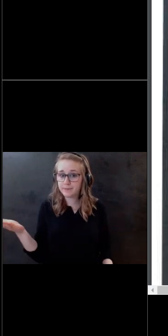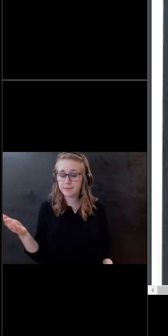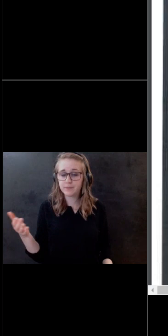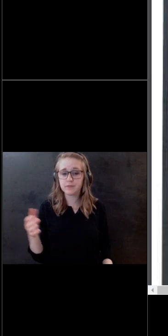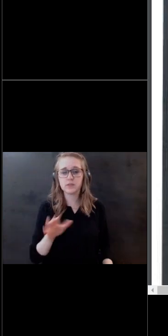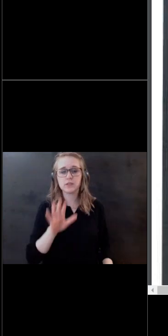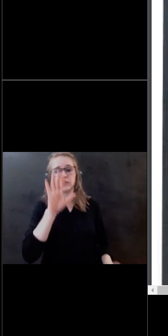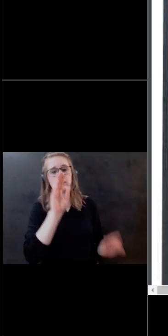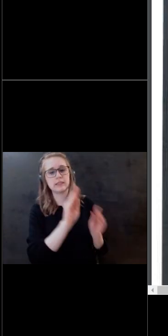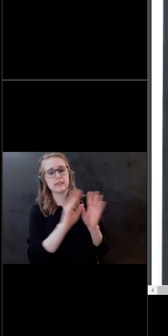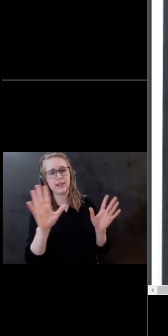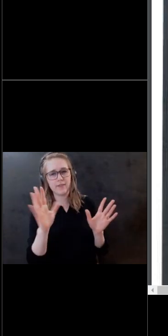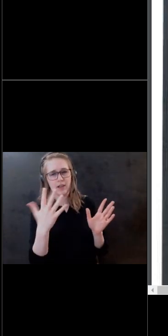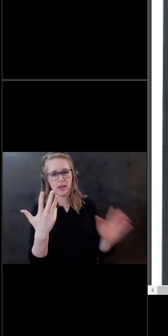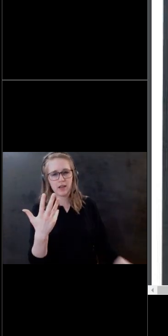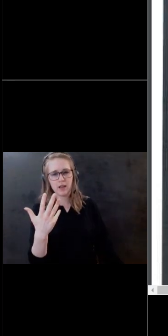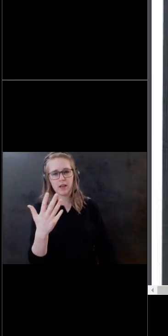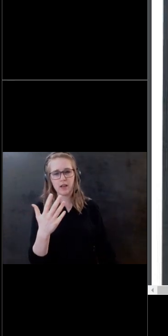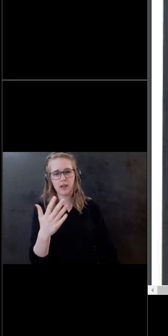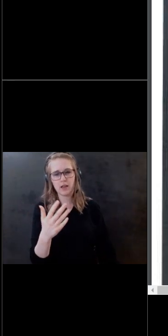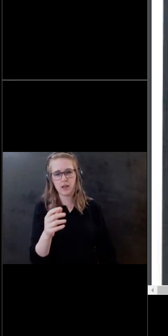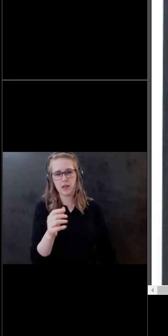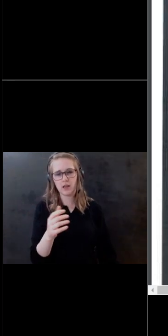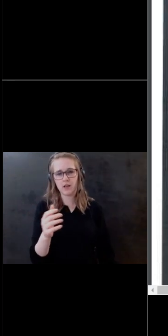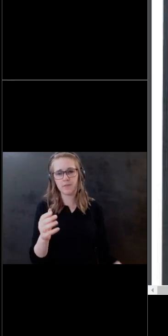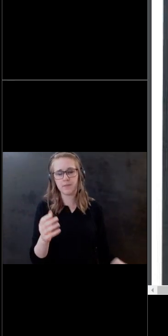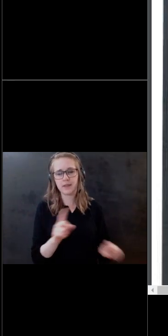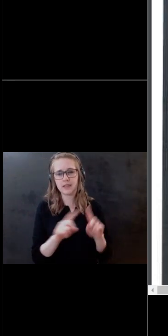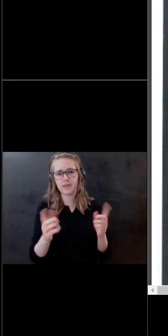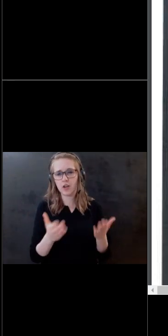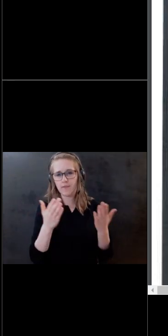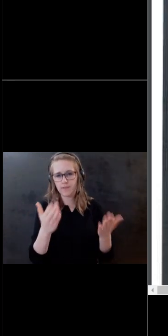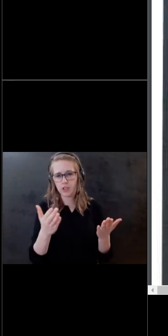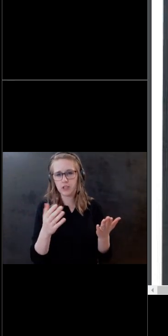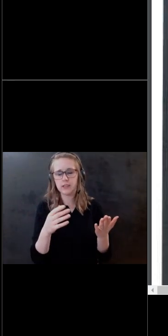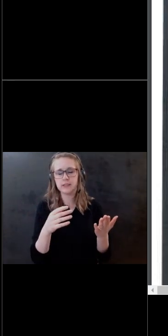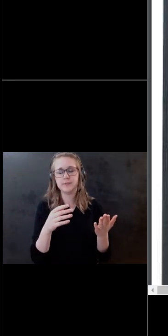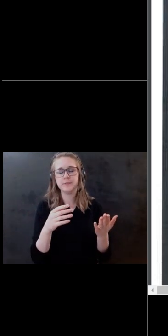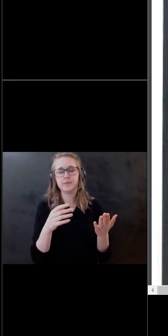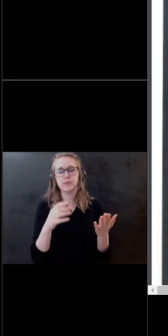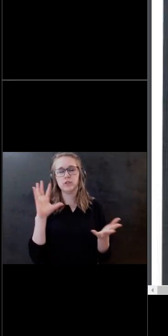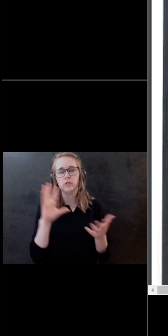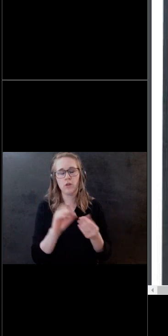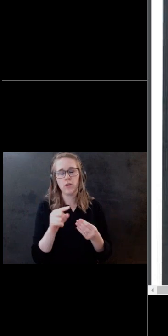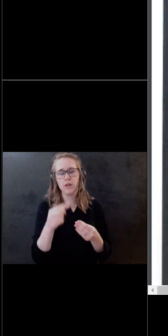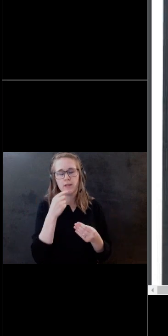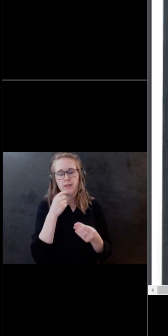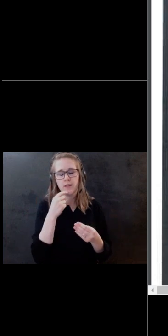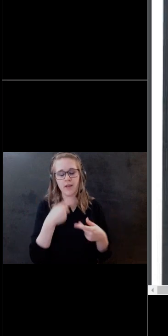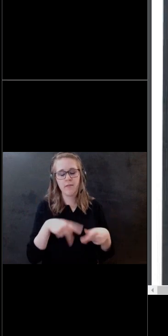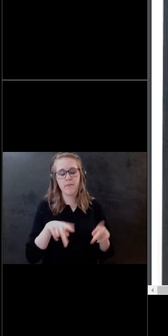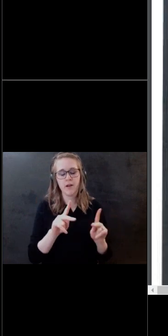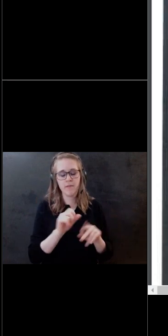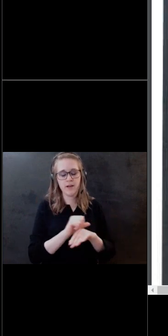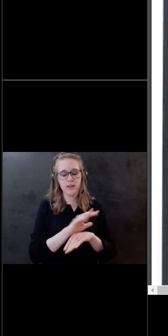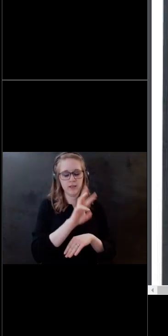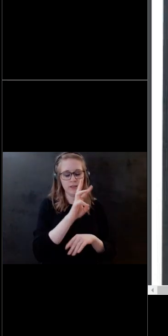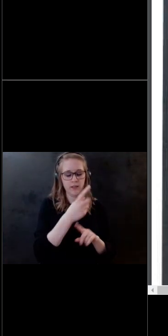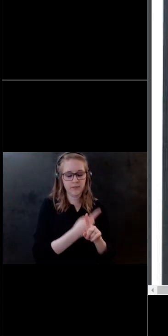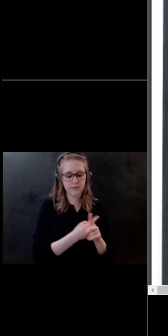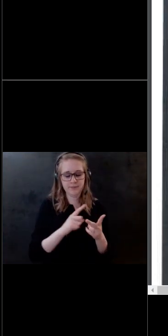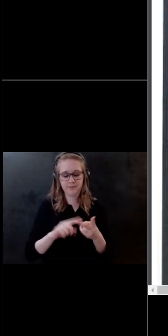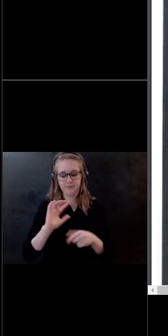to clarify, I want another offer a different option from, sure. Which would be, so in total, you've said permit submittal in 6 months, commencement